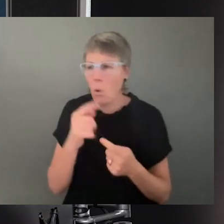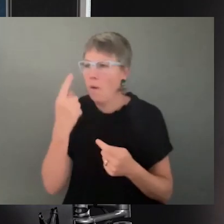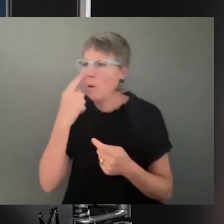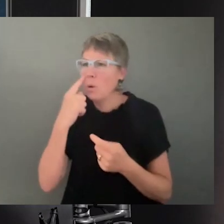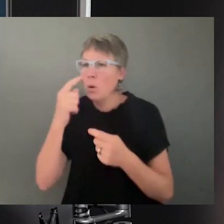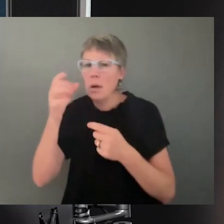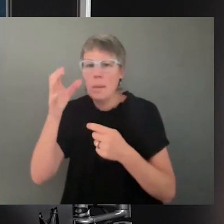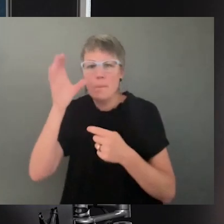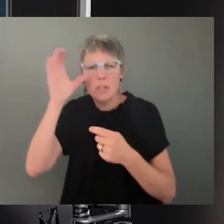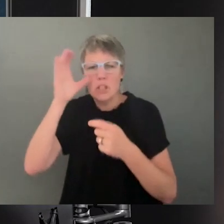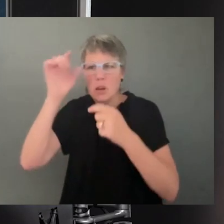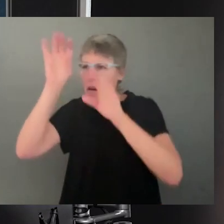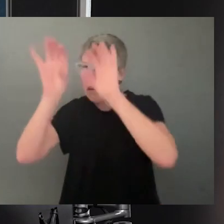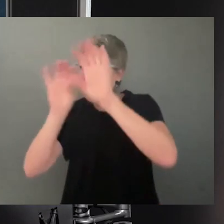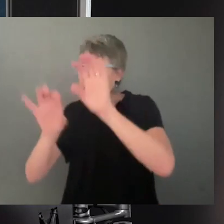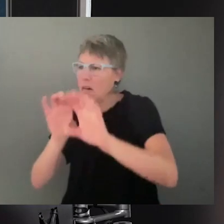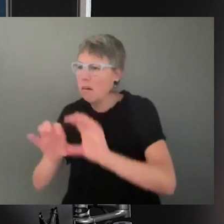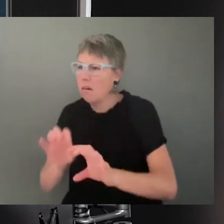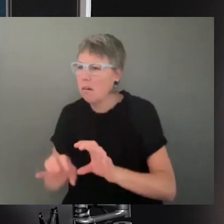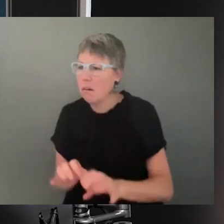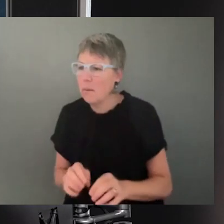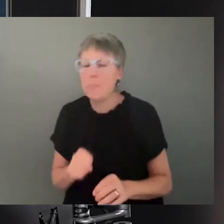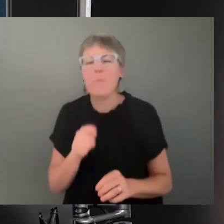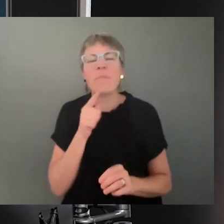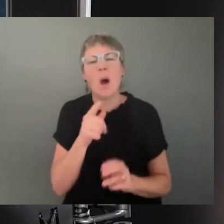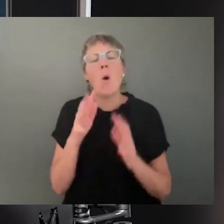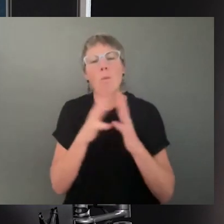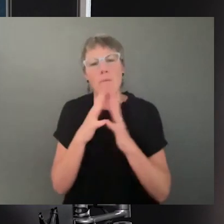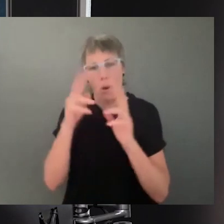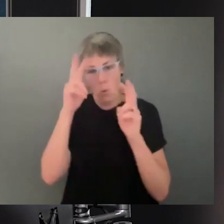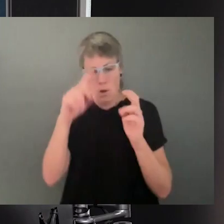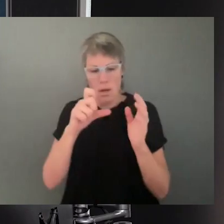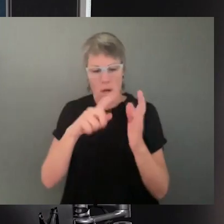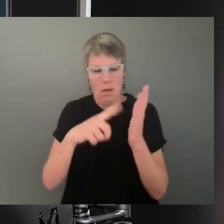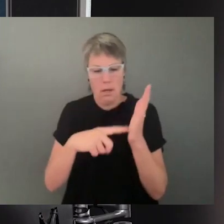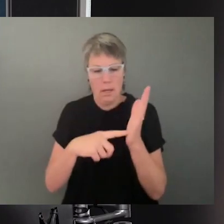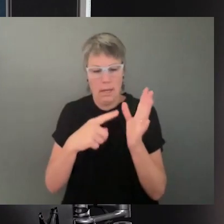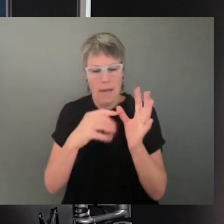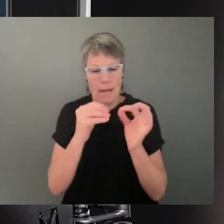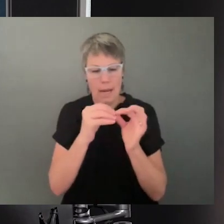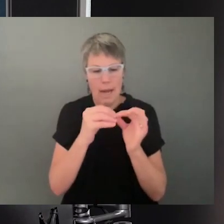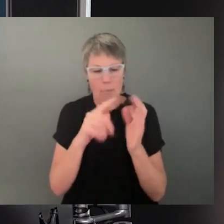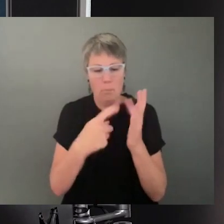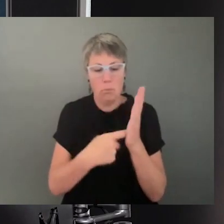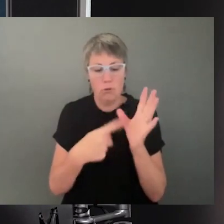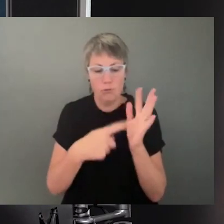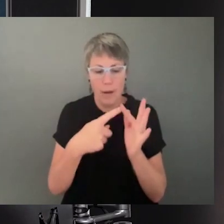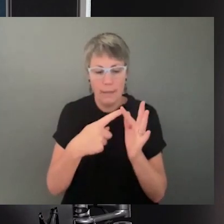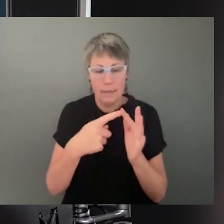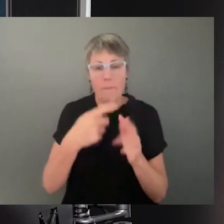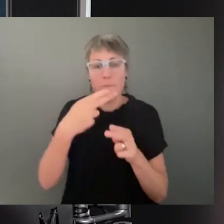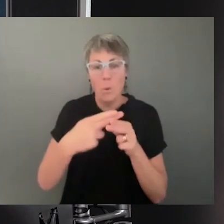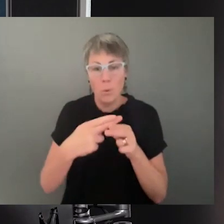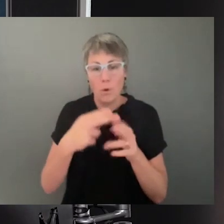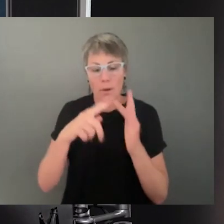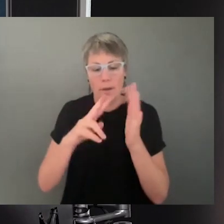infographic, download a toolkit, and start where they would like to. And what they will find when they visit Collaborating for Inclusion is that they will